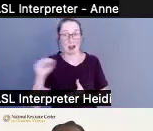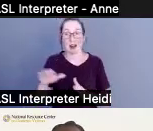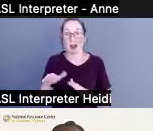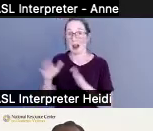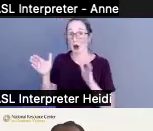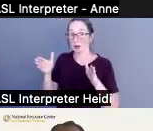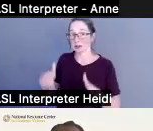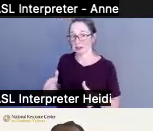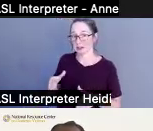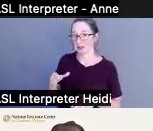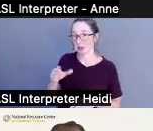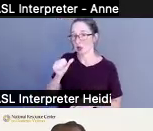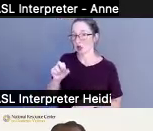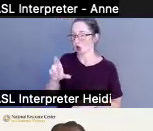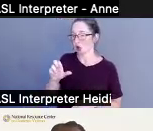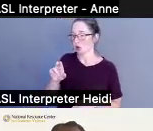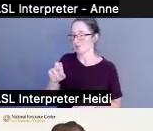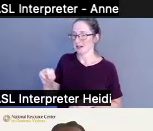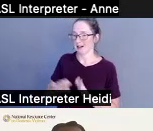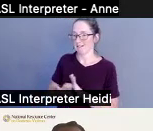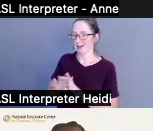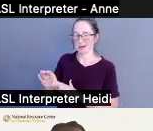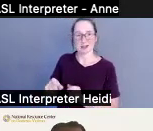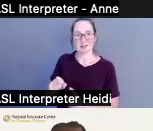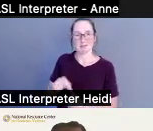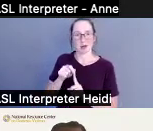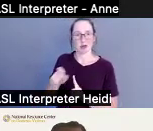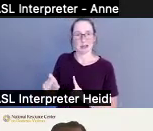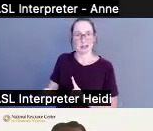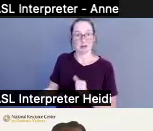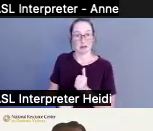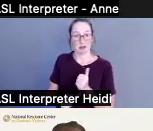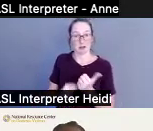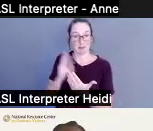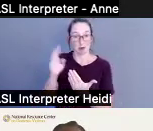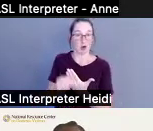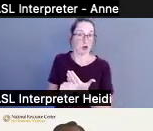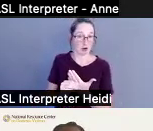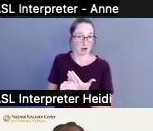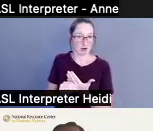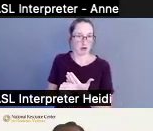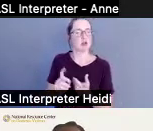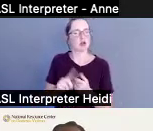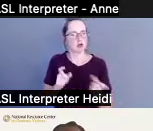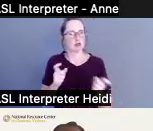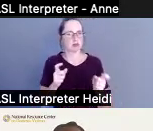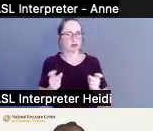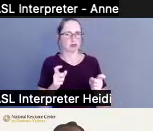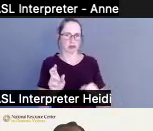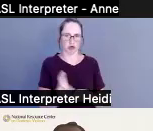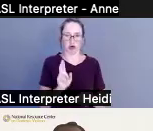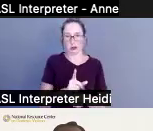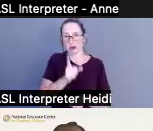housing and urban development special needs assistance program to be administered and used in the